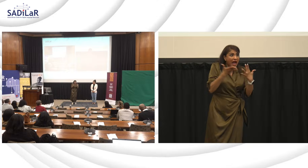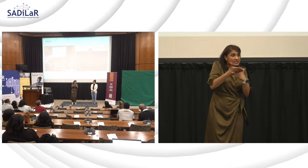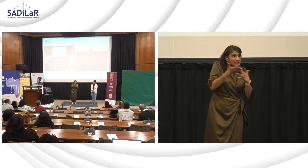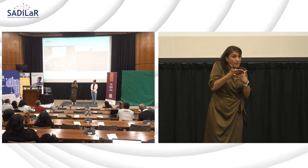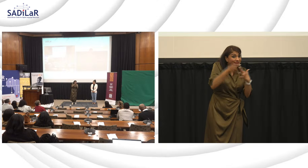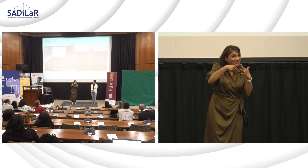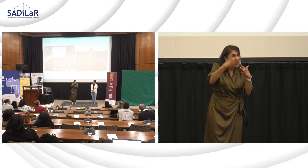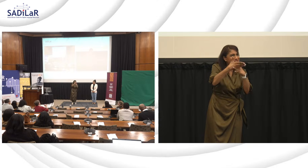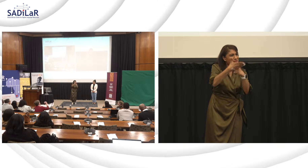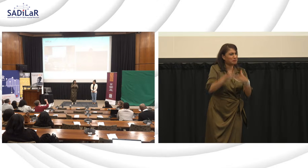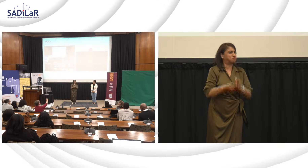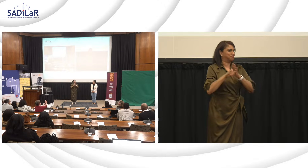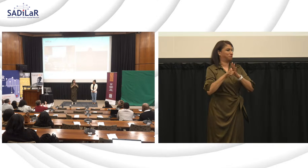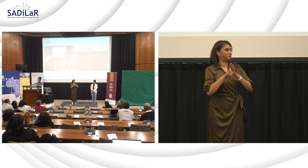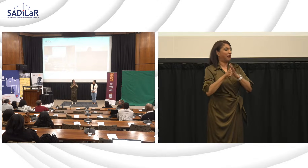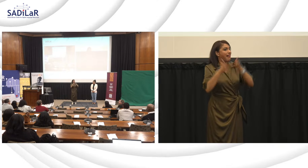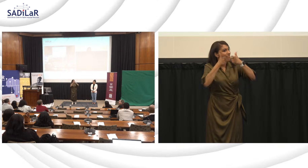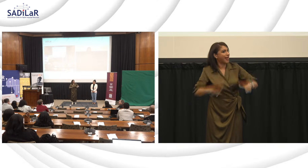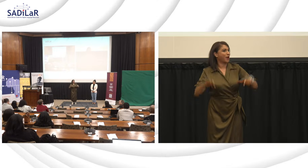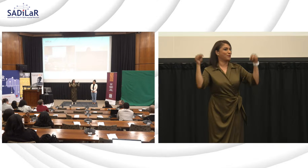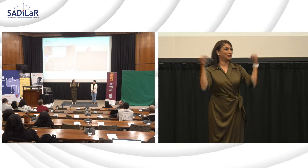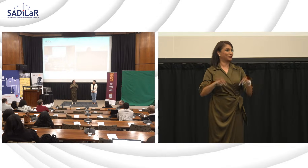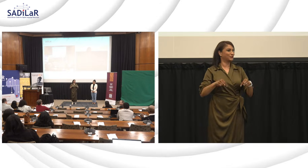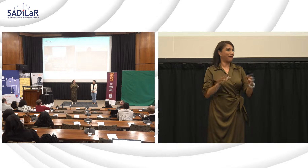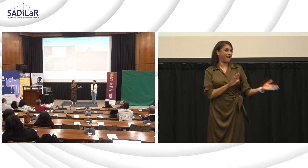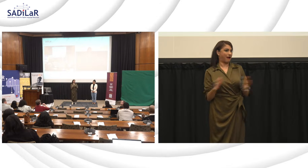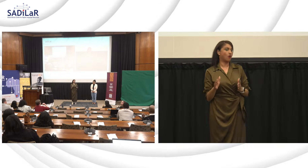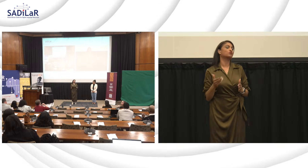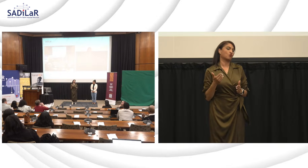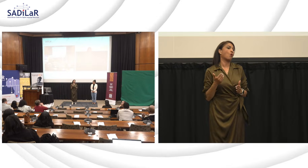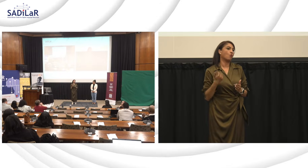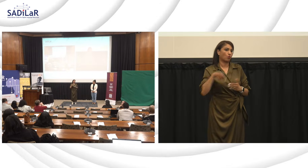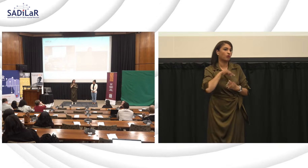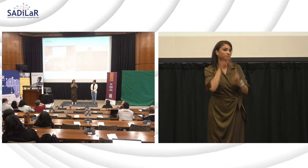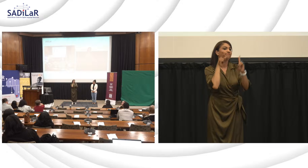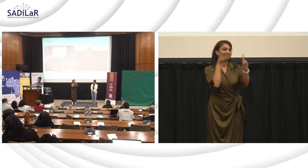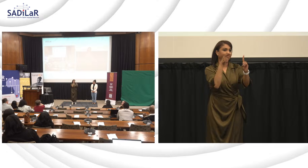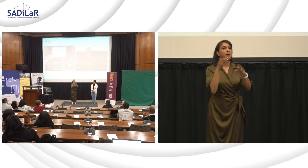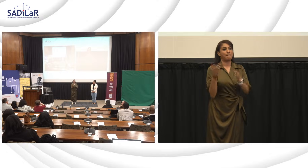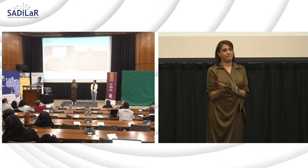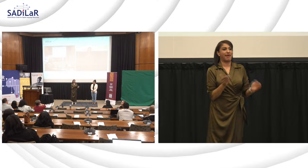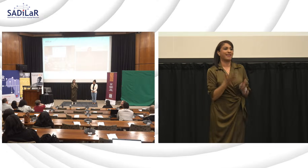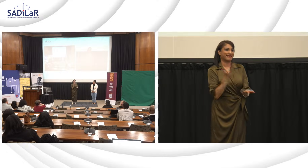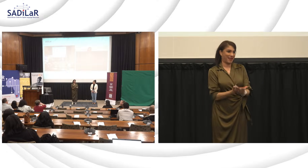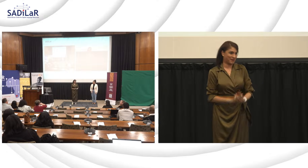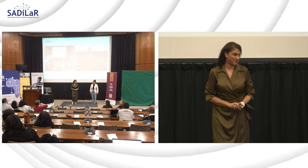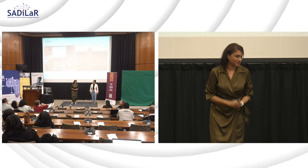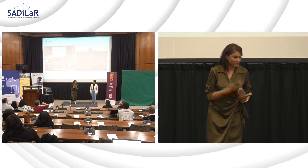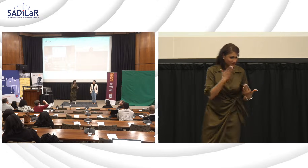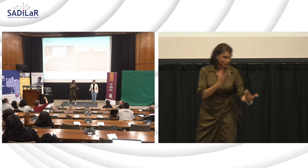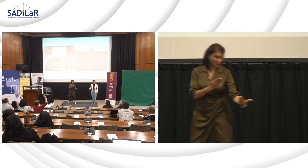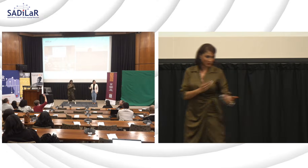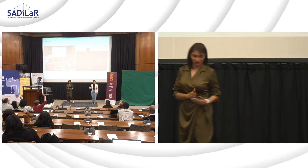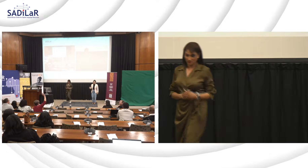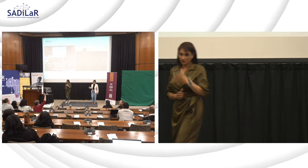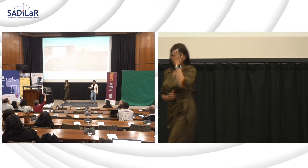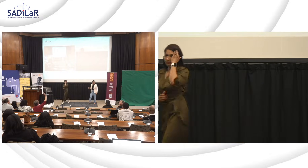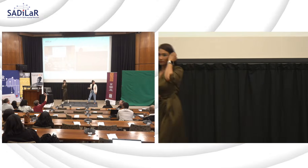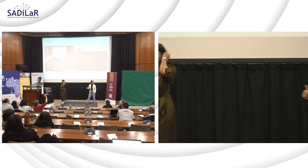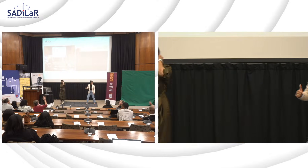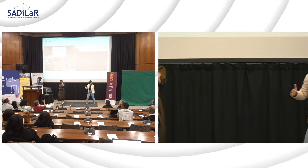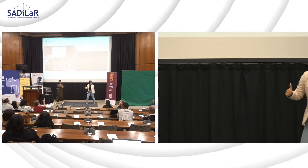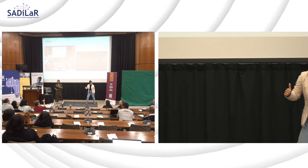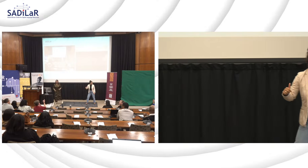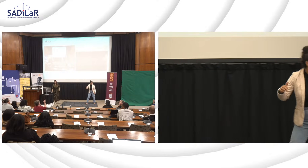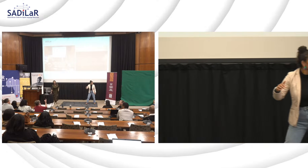and planning. And so accessibility is quite important for us because it is our language, and the aim is to make sure that we